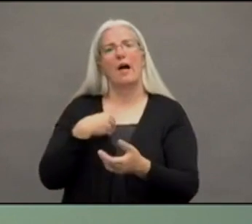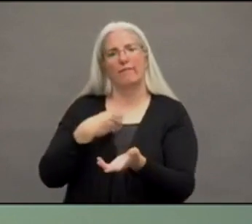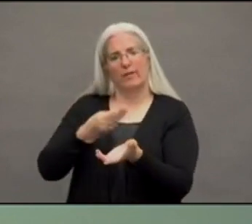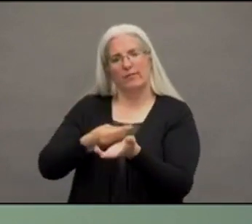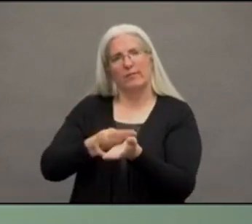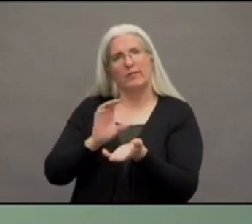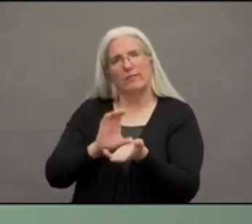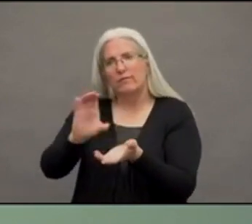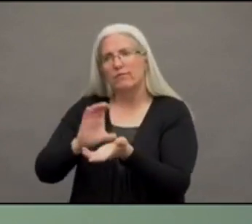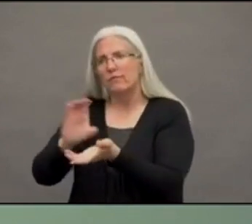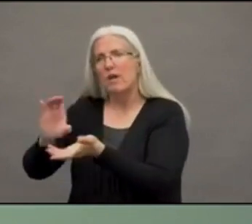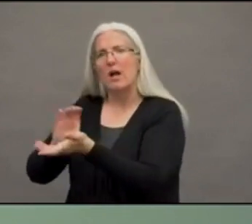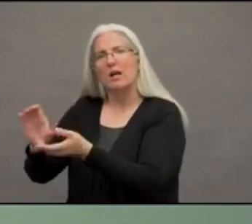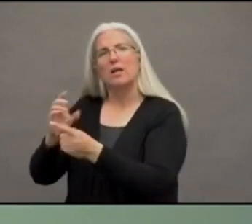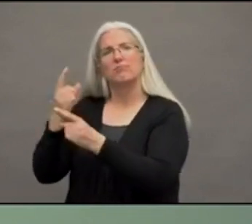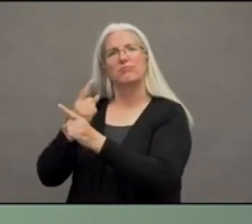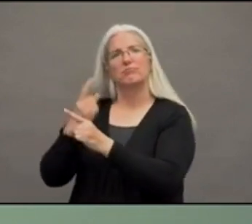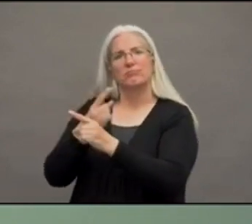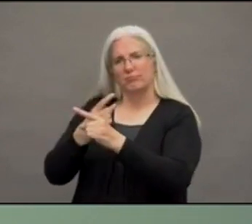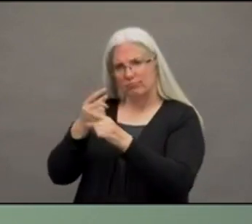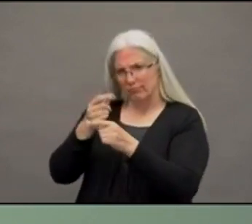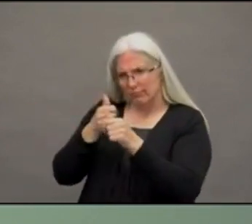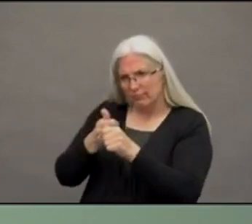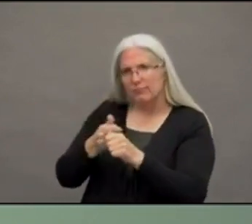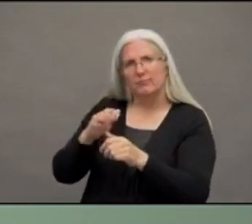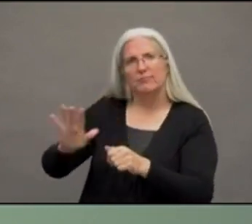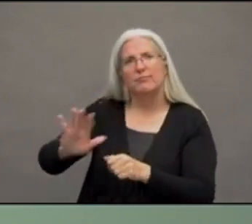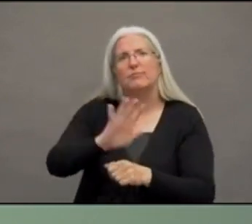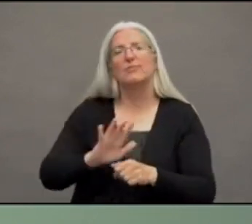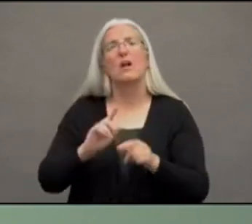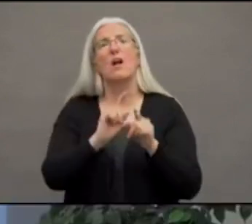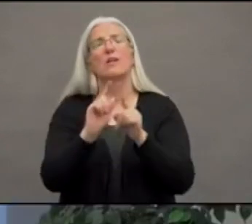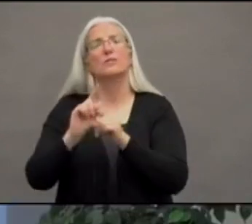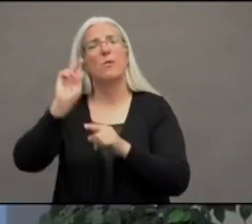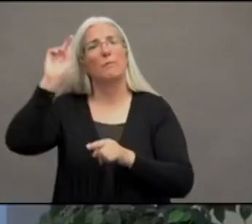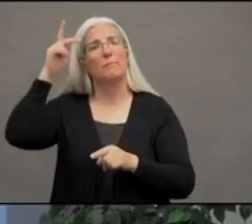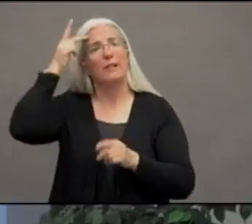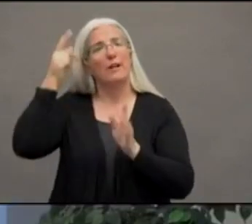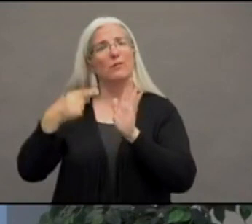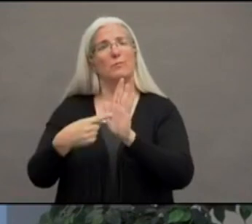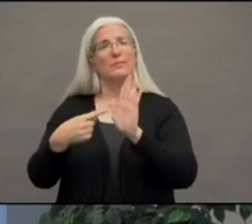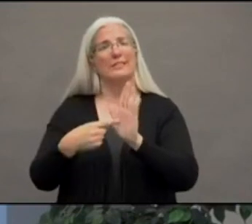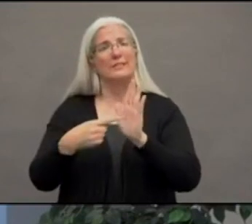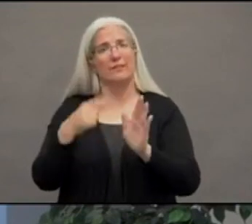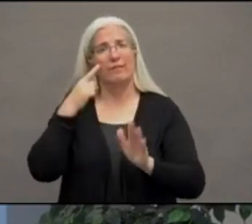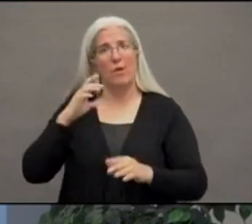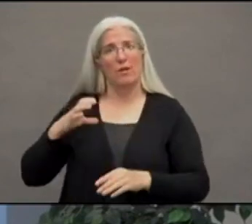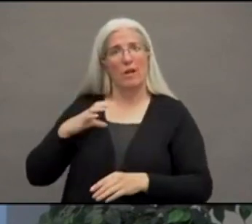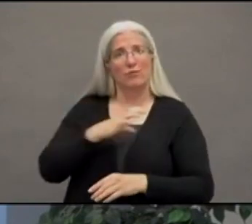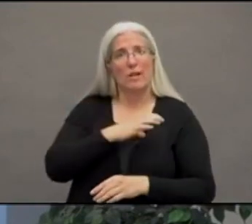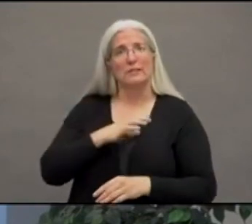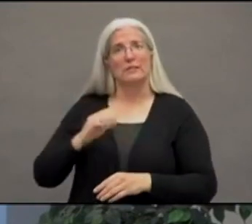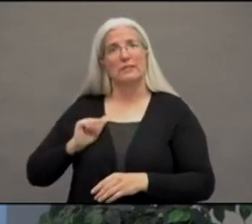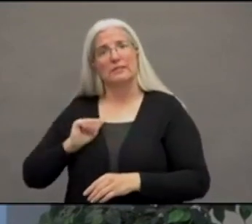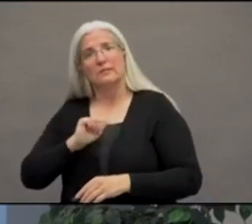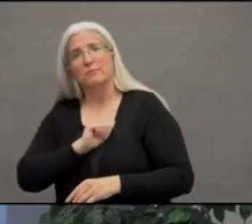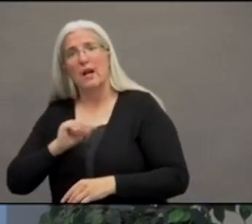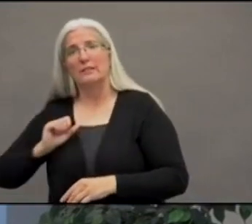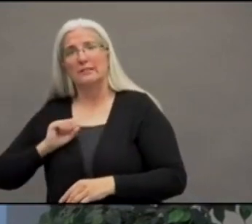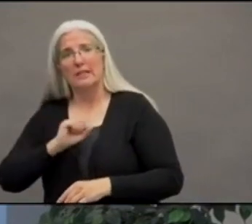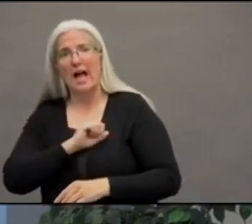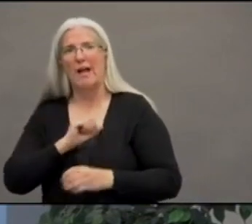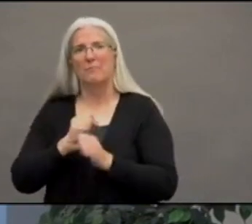our political representation in Congress and locally. Great, thank you. So Census Day was